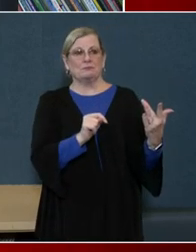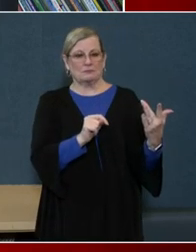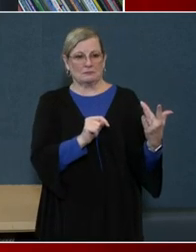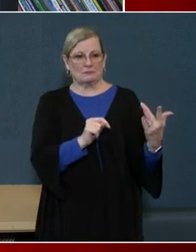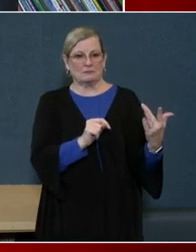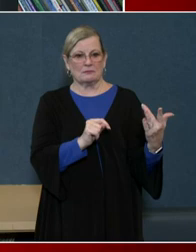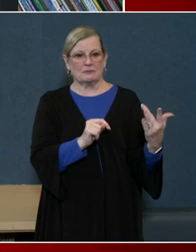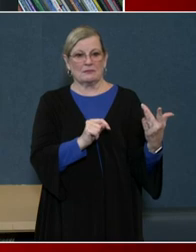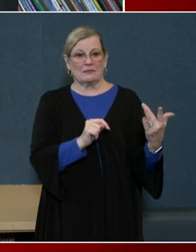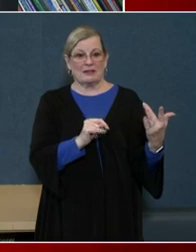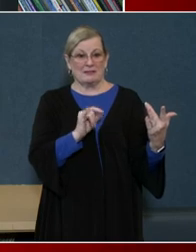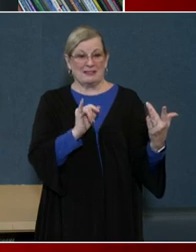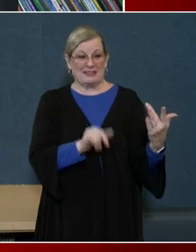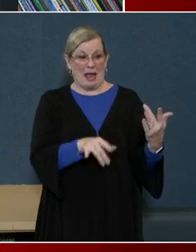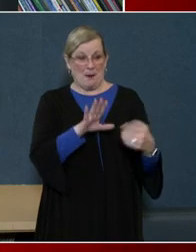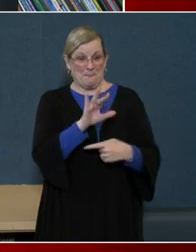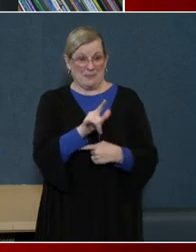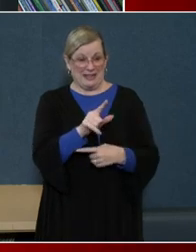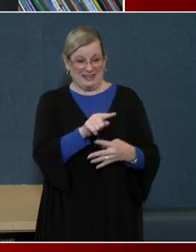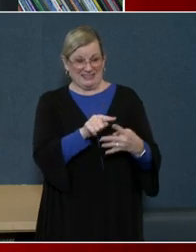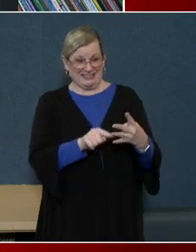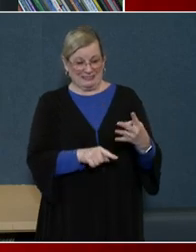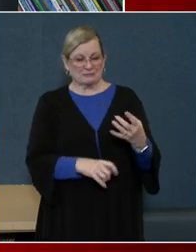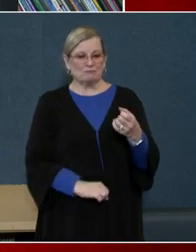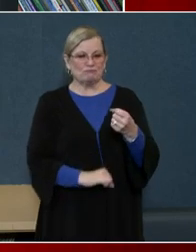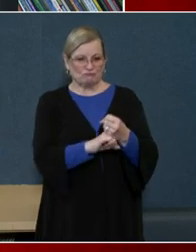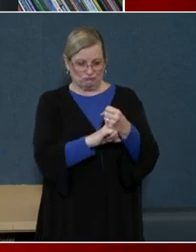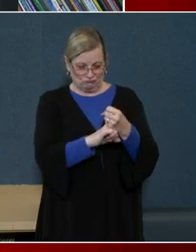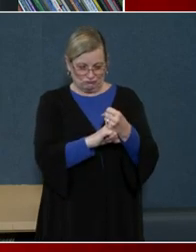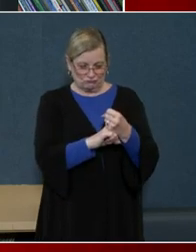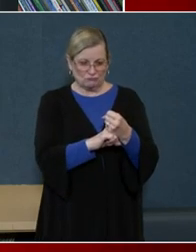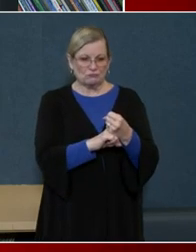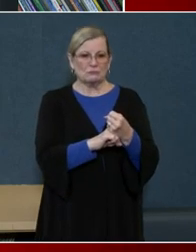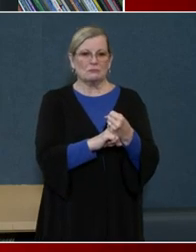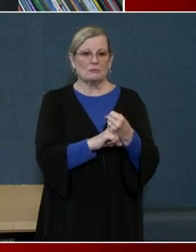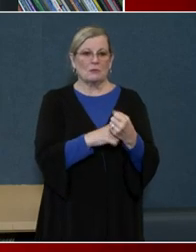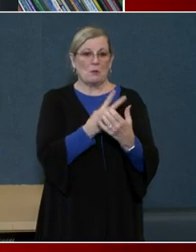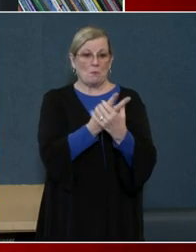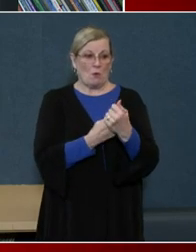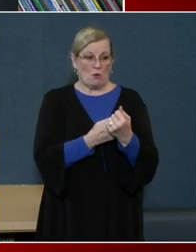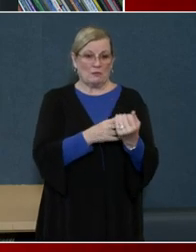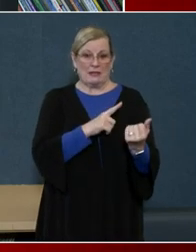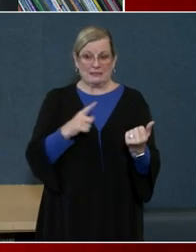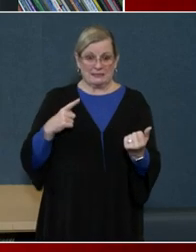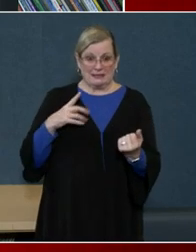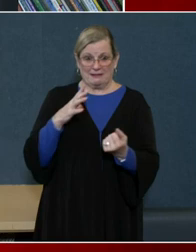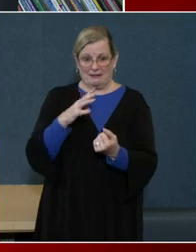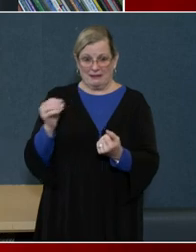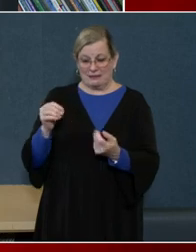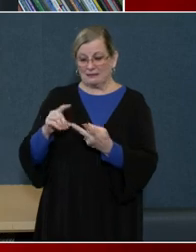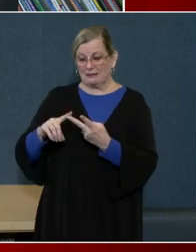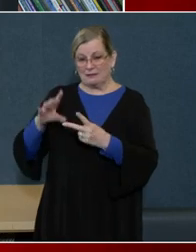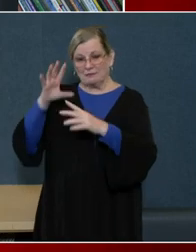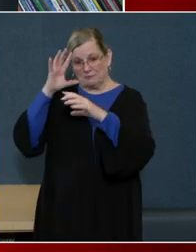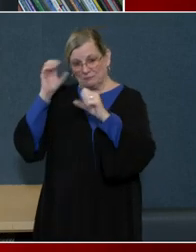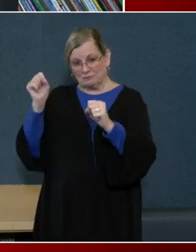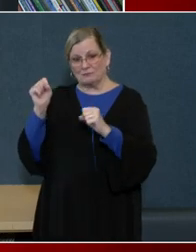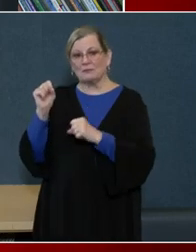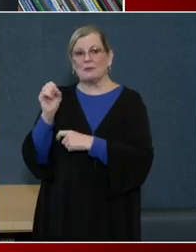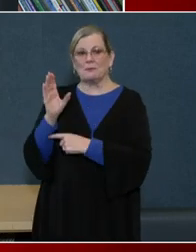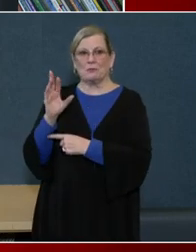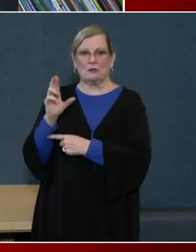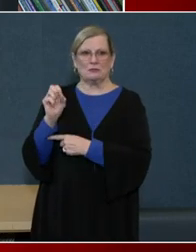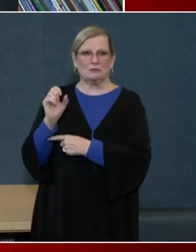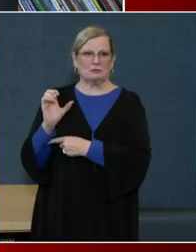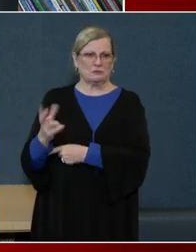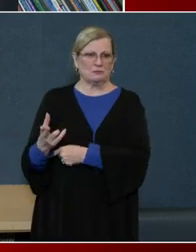is funded and provides that both the legislative and executive branches will have racial equity offices. I